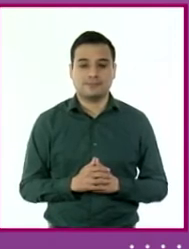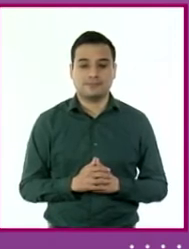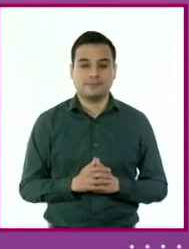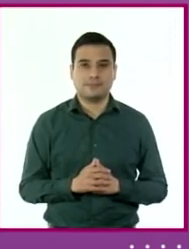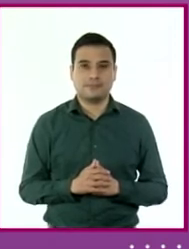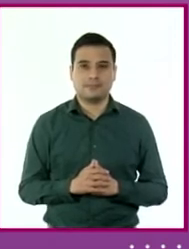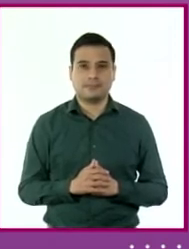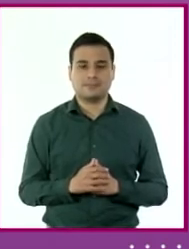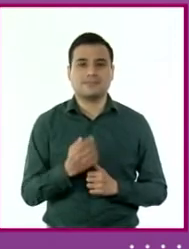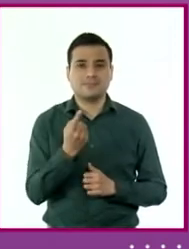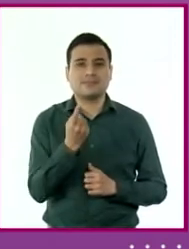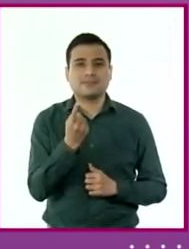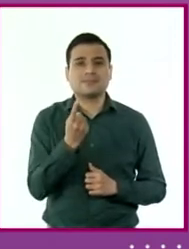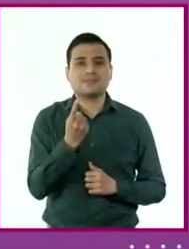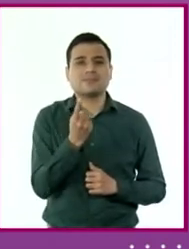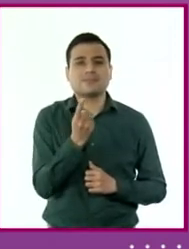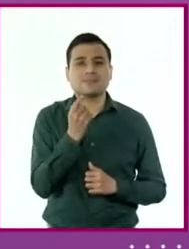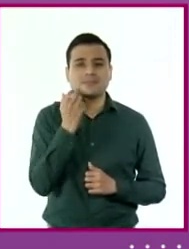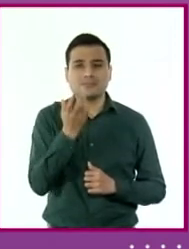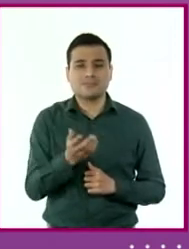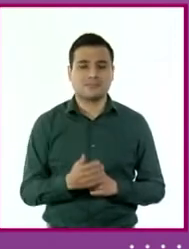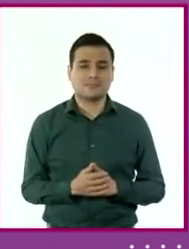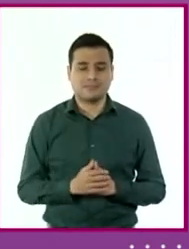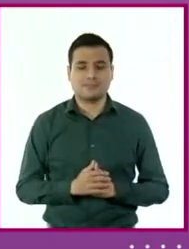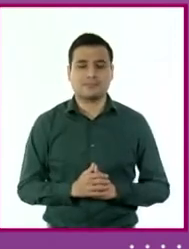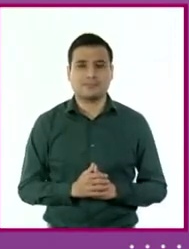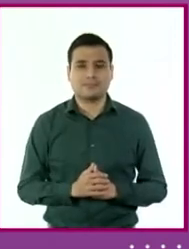¿Qué quieres?